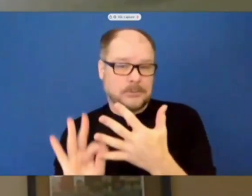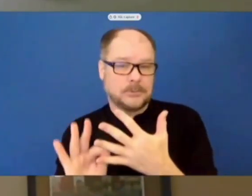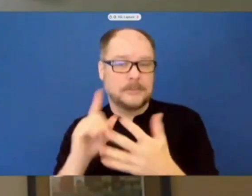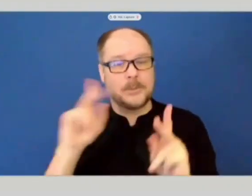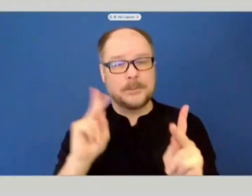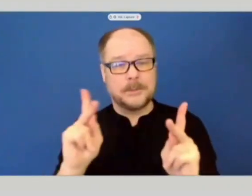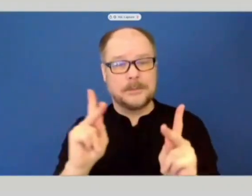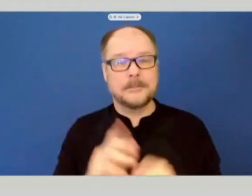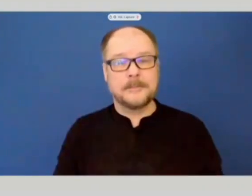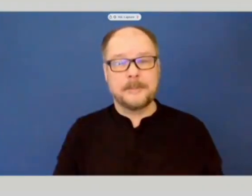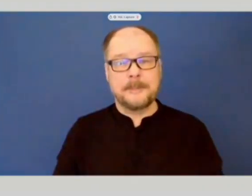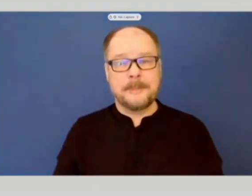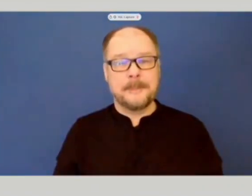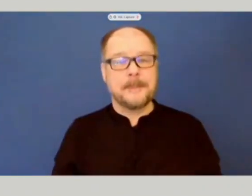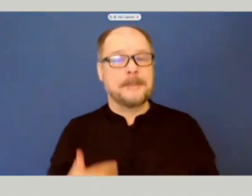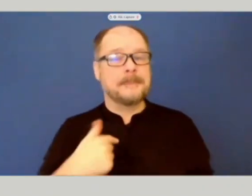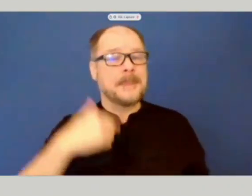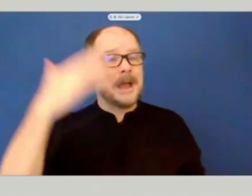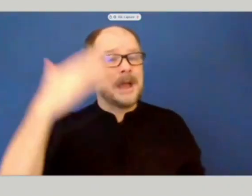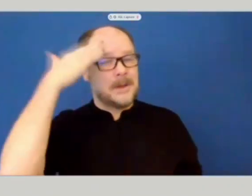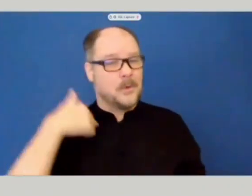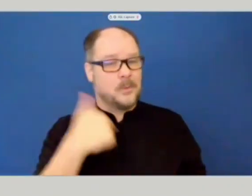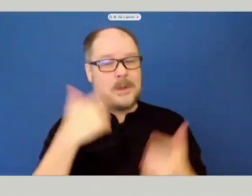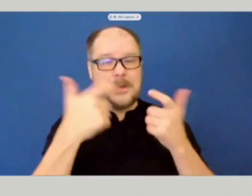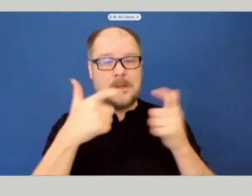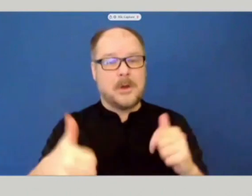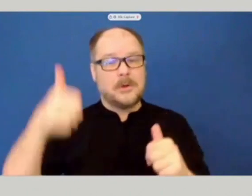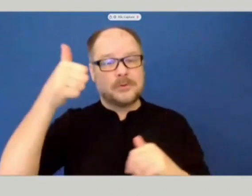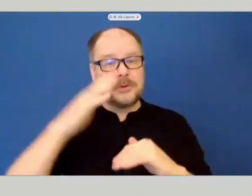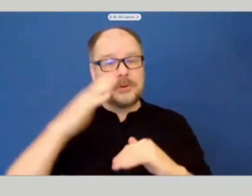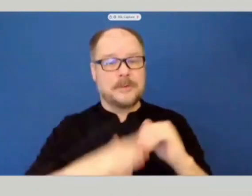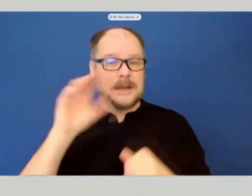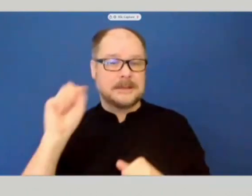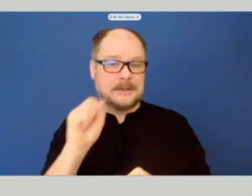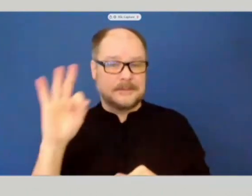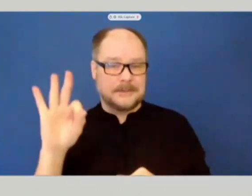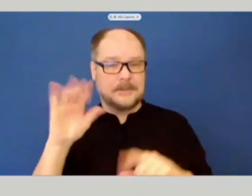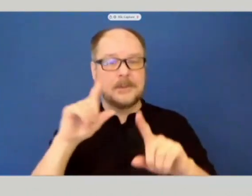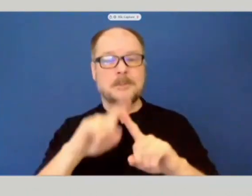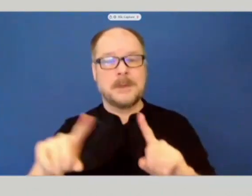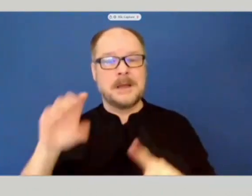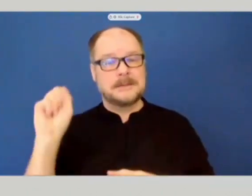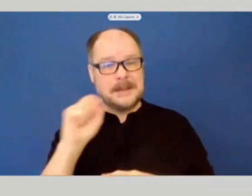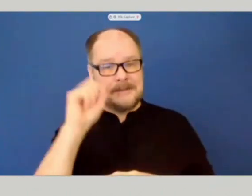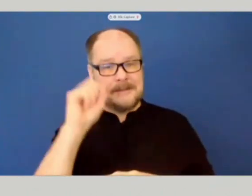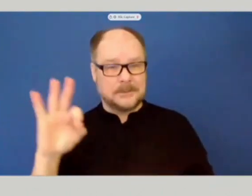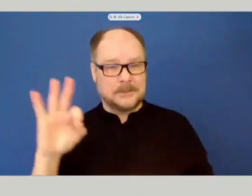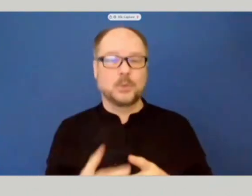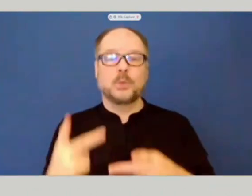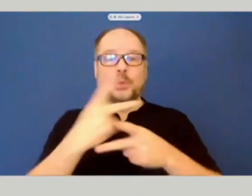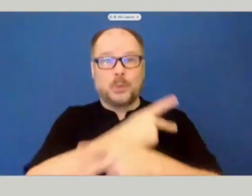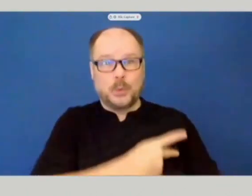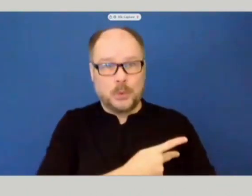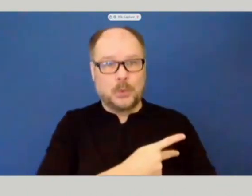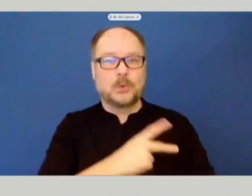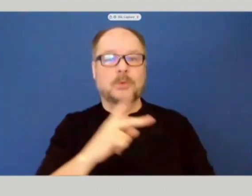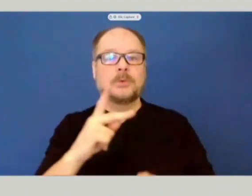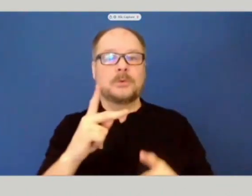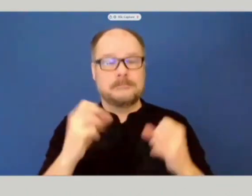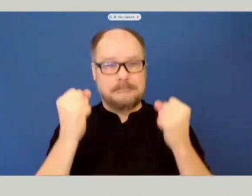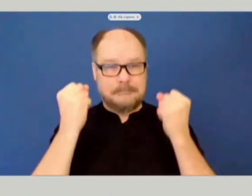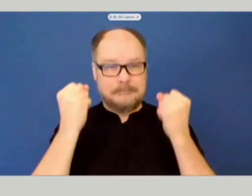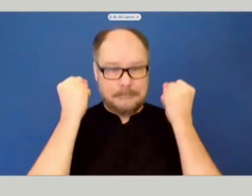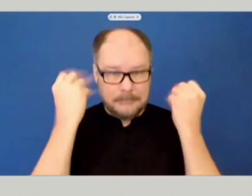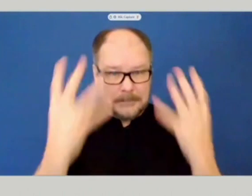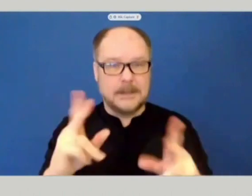know that we're bigger than San Francisco population-wise, but we don't have the same homeless issues that San Francisco does. And you said earlier